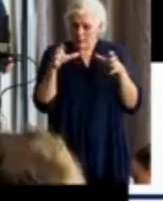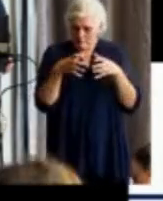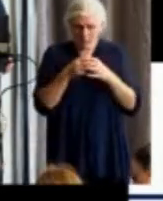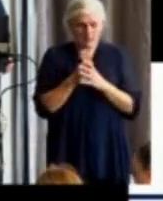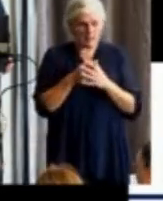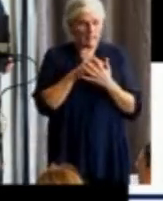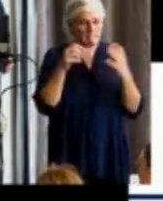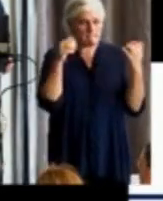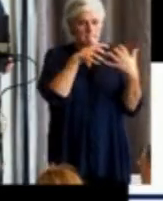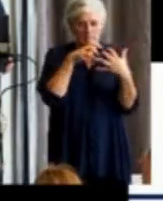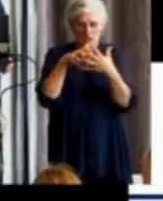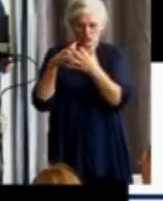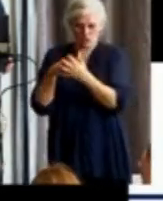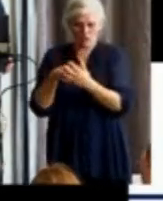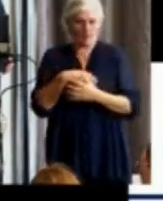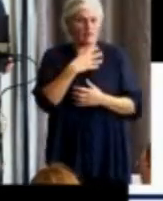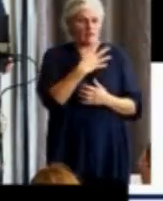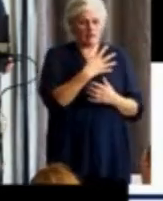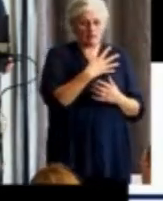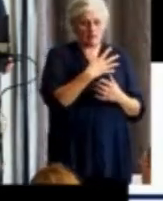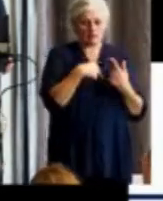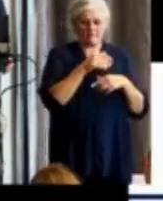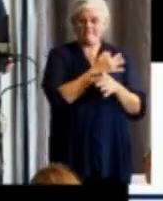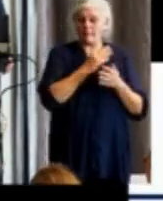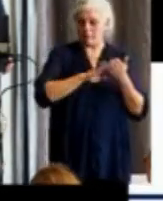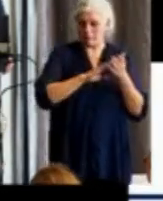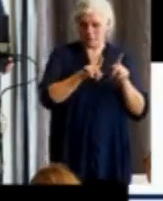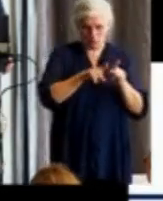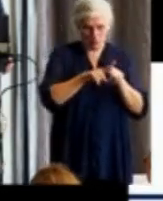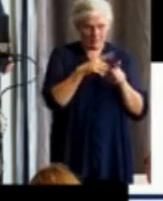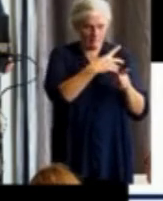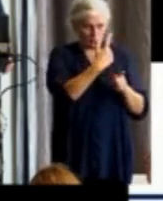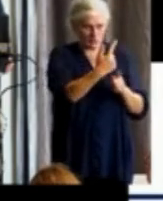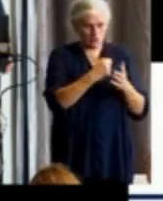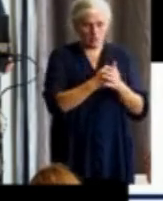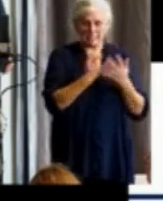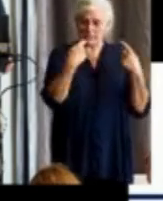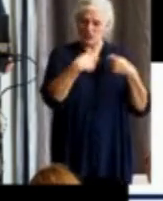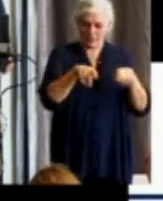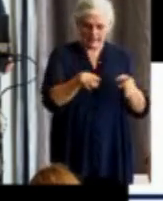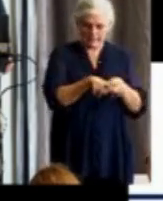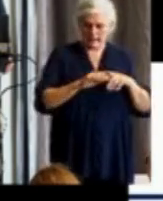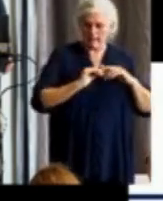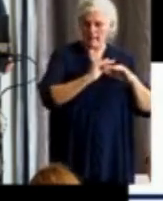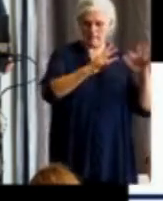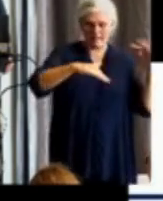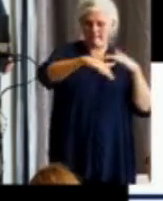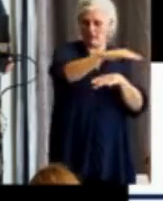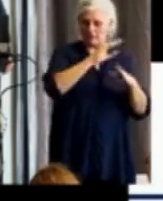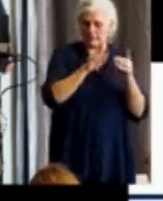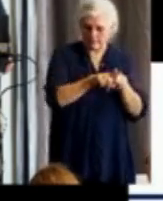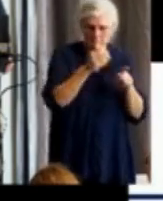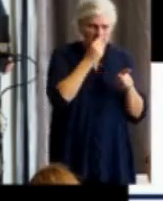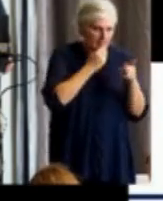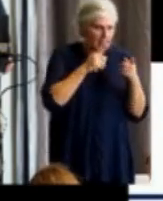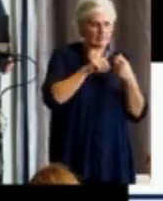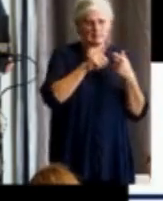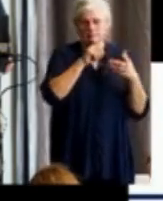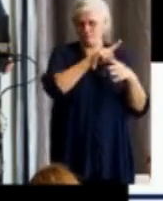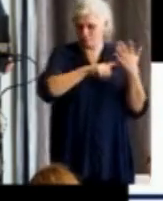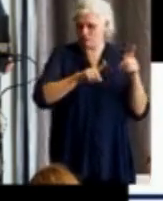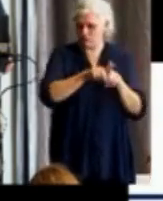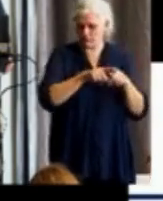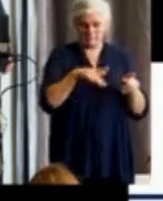with 24 healthy controls, and these were family members. So the idea being they share the same environment, same dietary and same kind